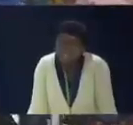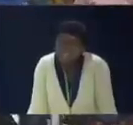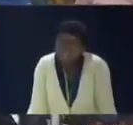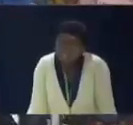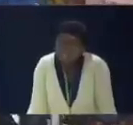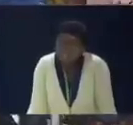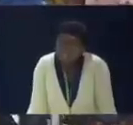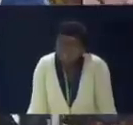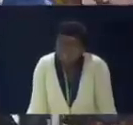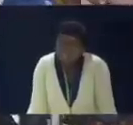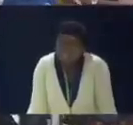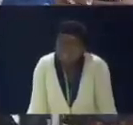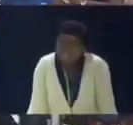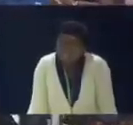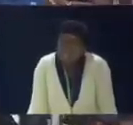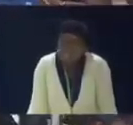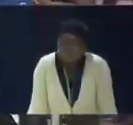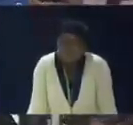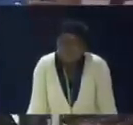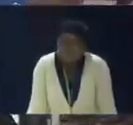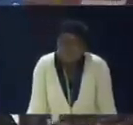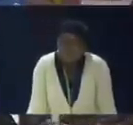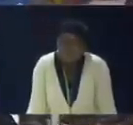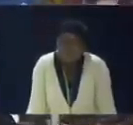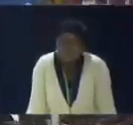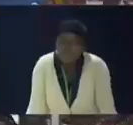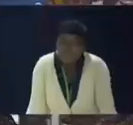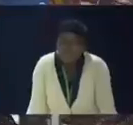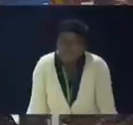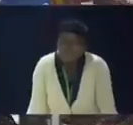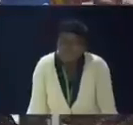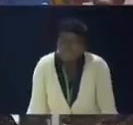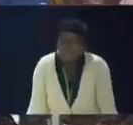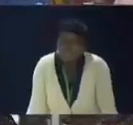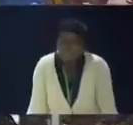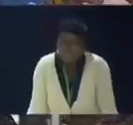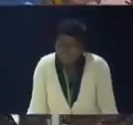that my breakthroughs will be permanent.